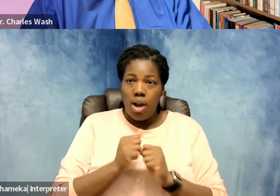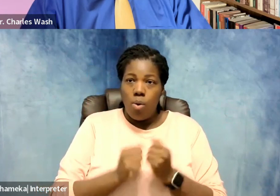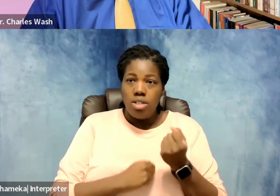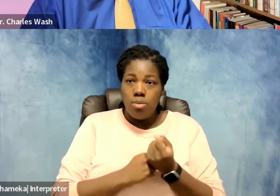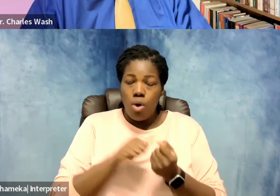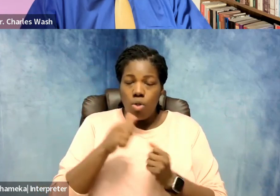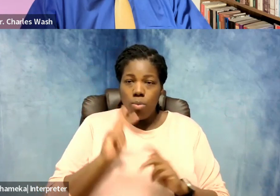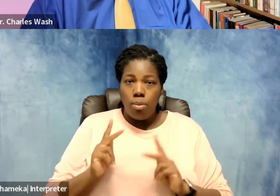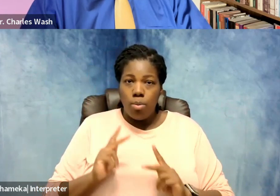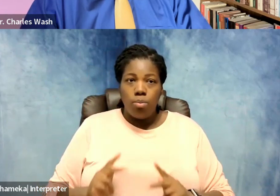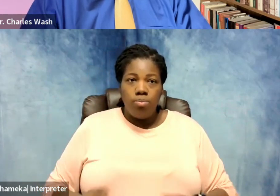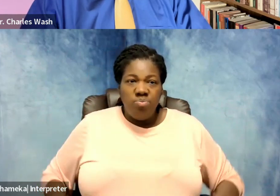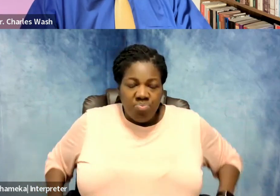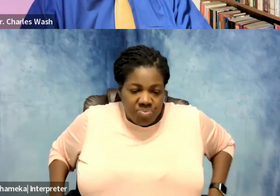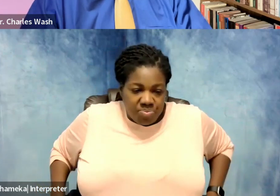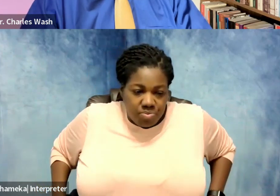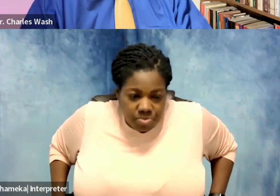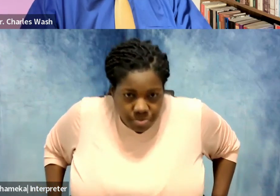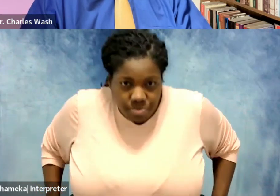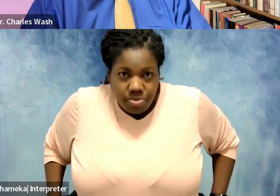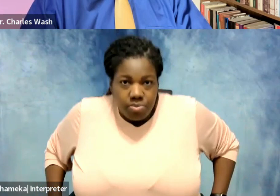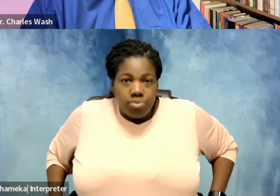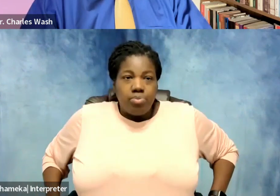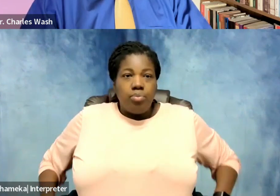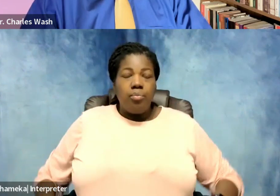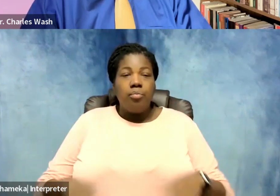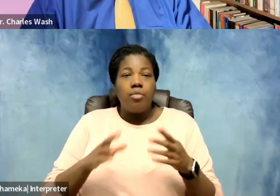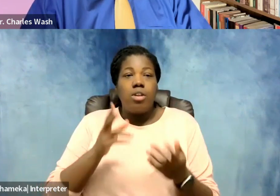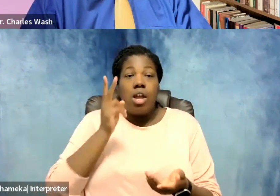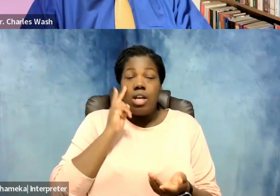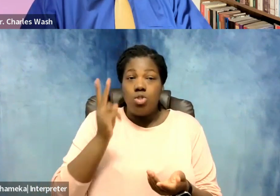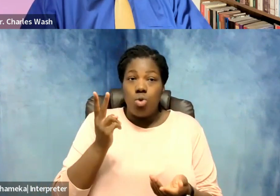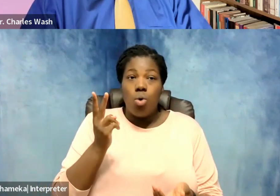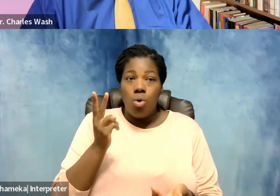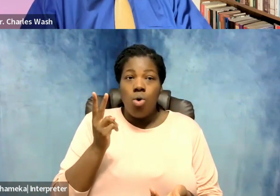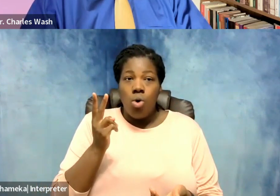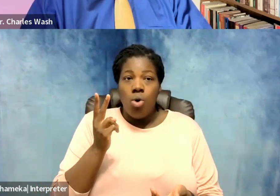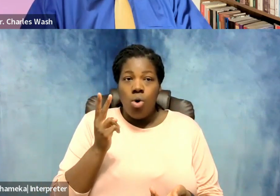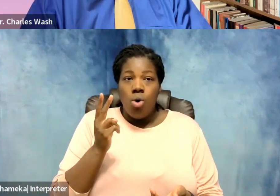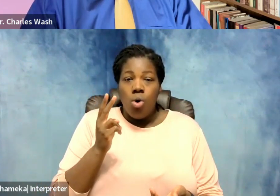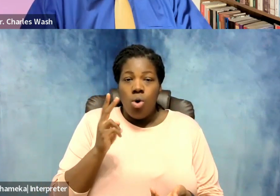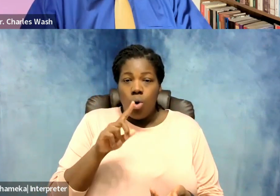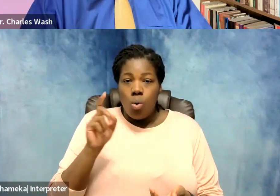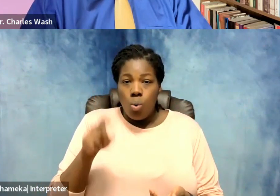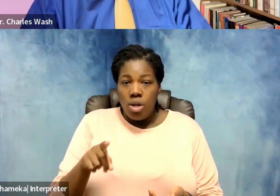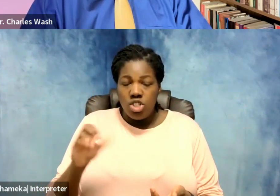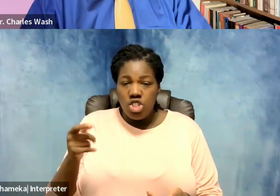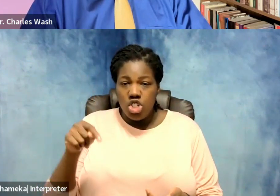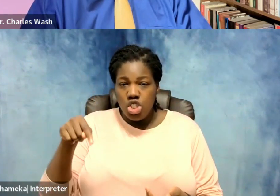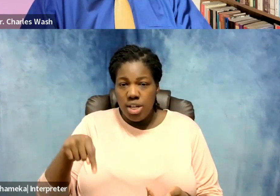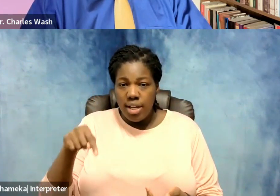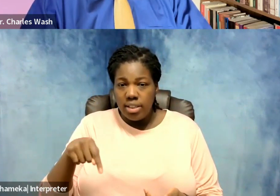others. Awesome. Thanks for sharing that. I saw a kit question come in the chat